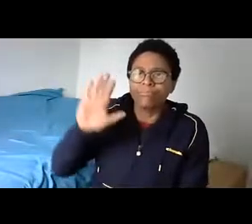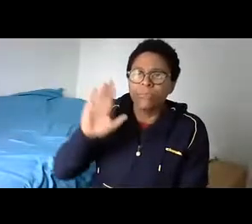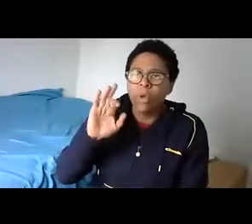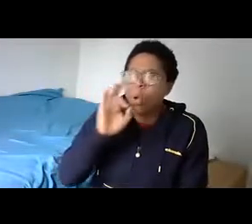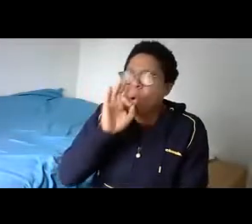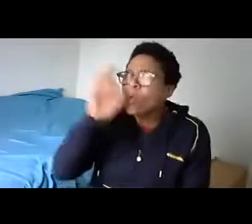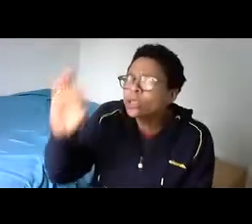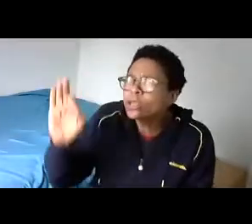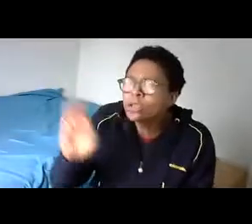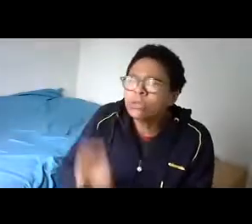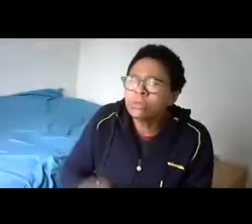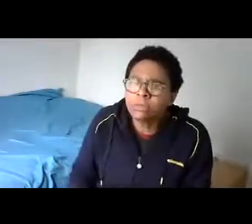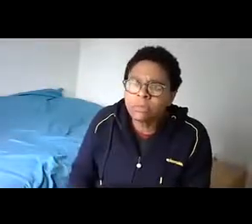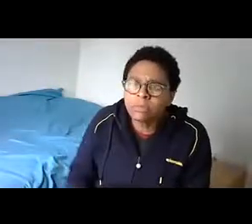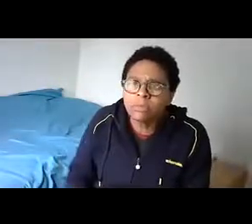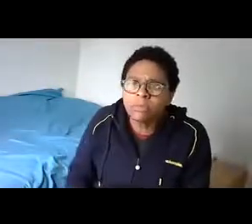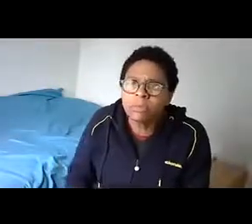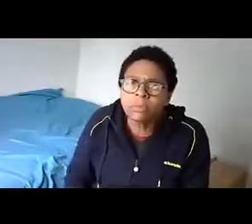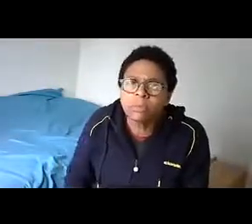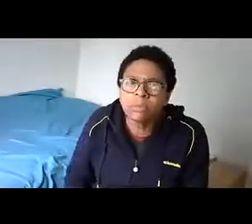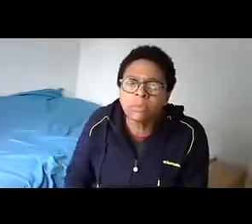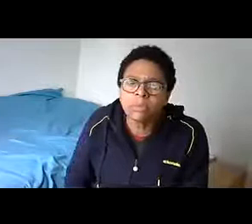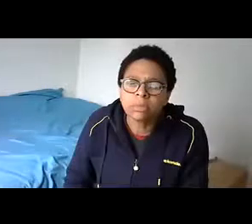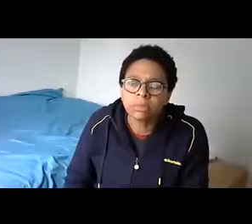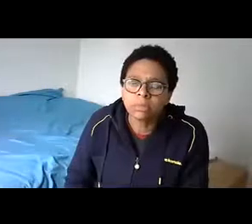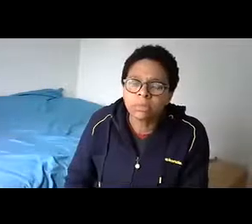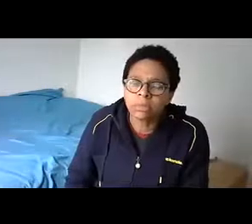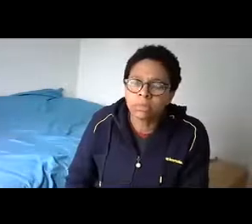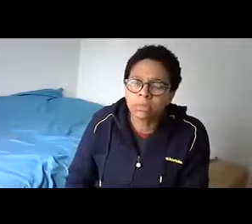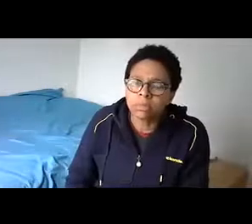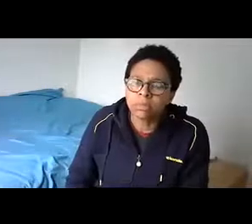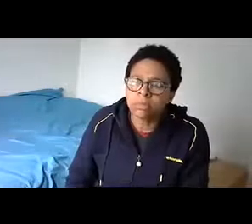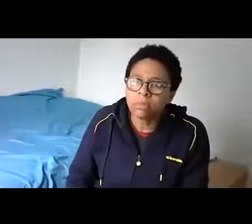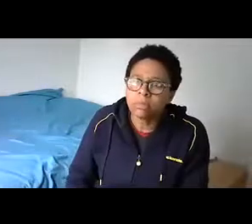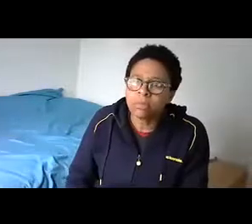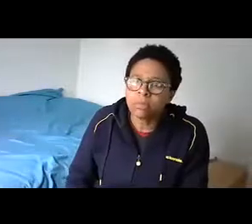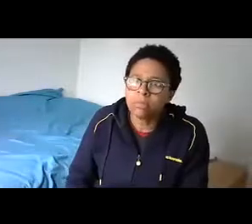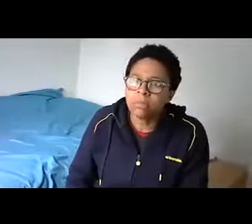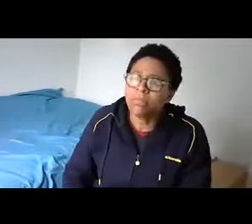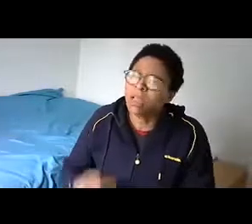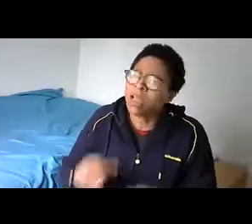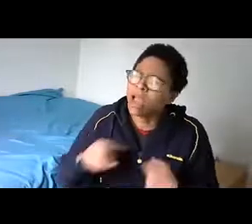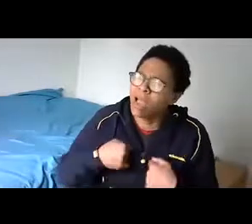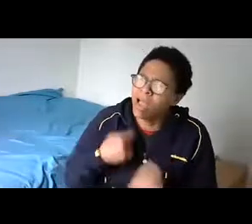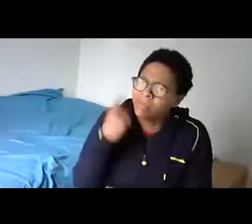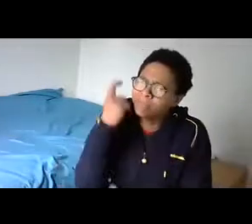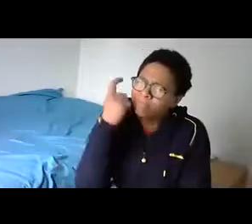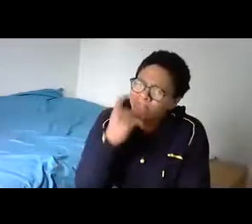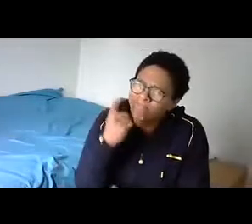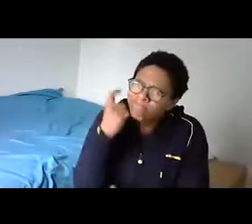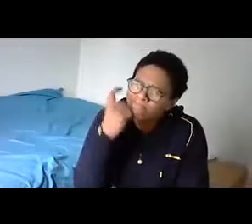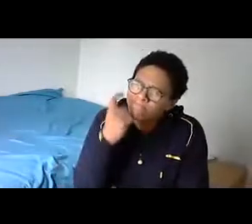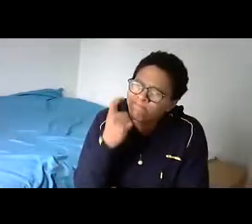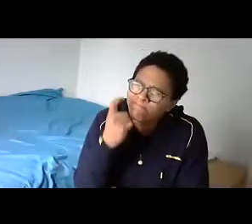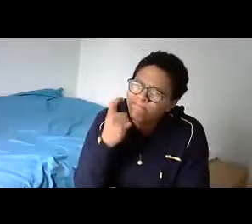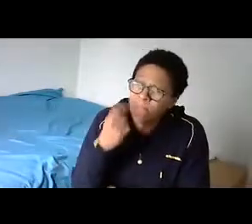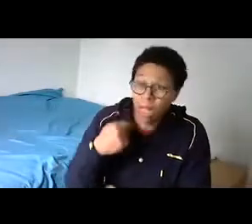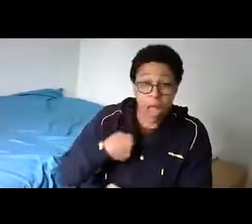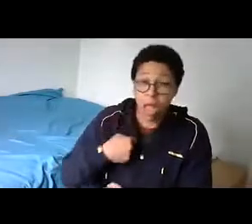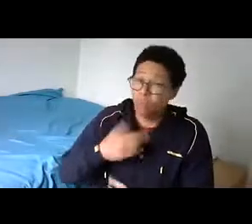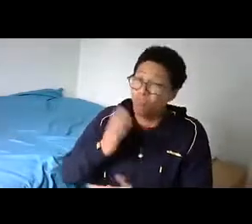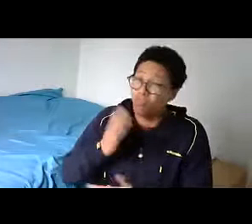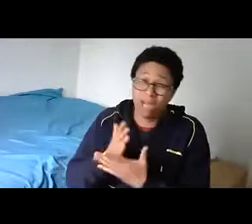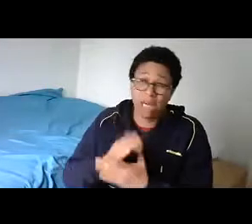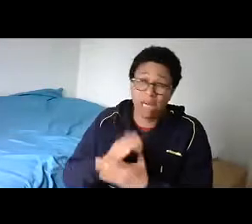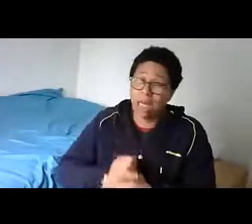hear me? Hello? Yes. Yeah. I wonder, I'm really desperate to get a social